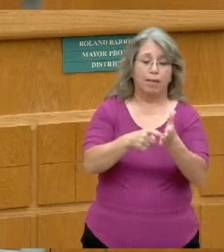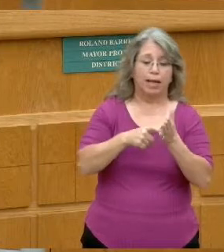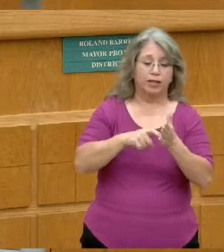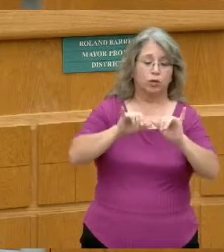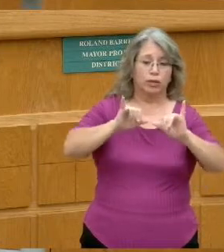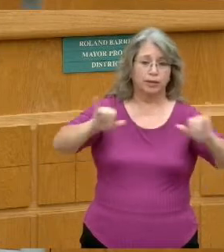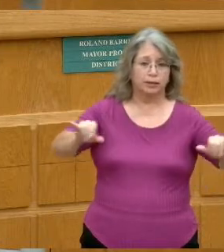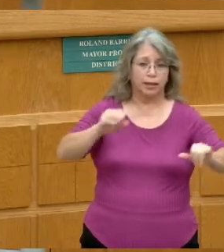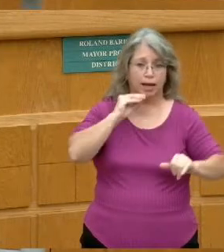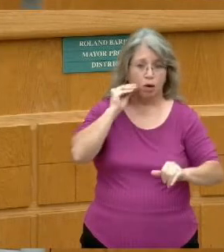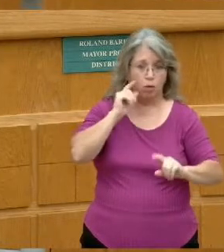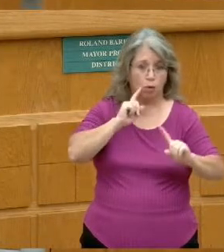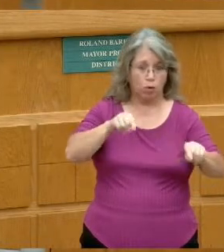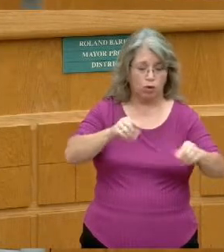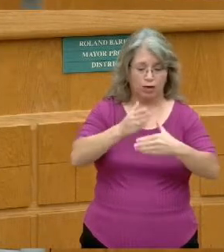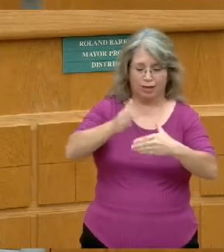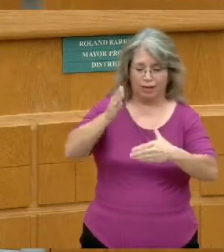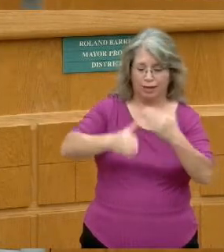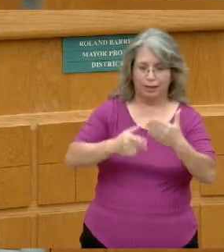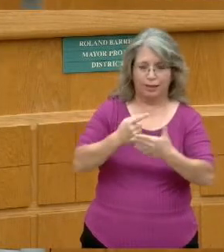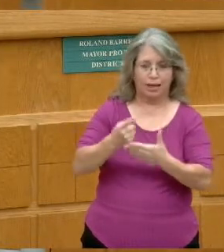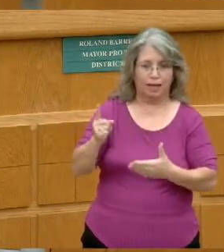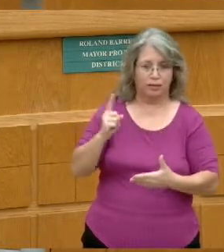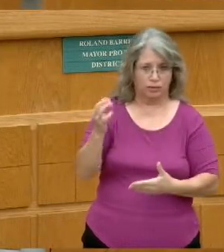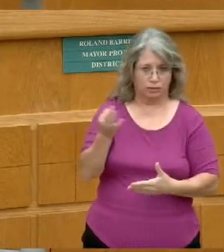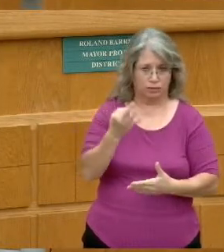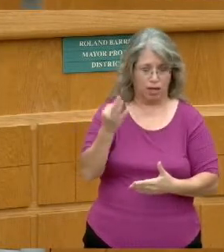1st, Friday. And so now we're under a